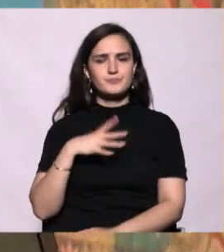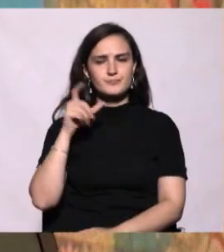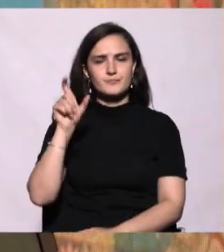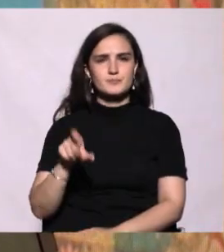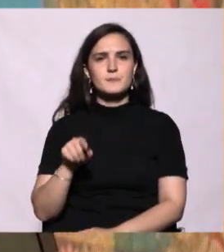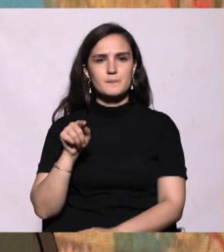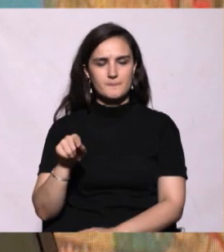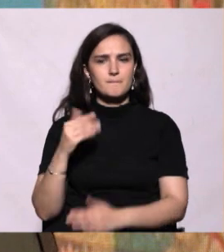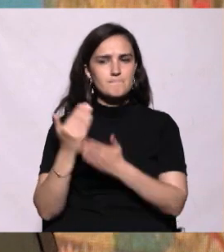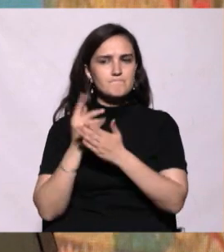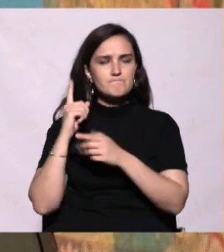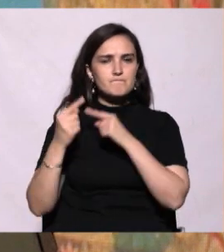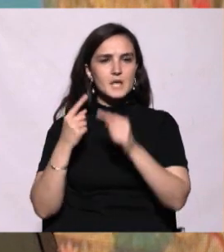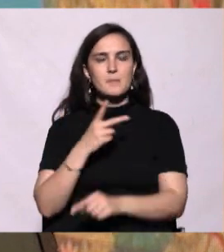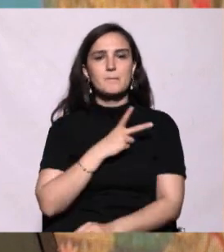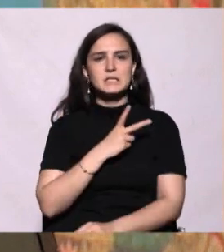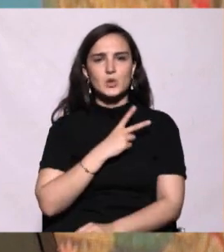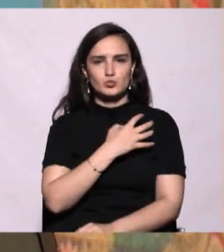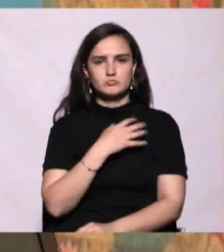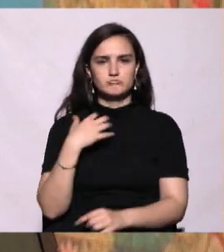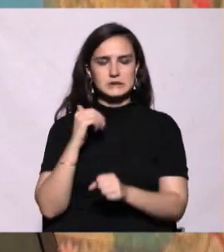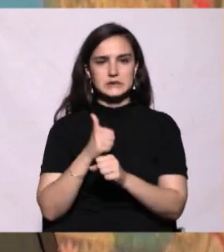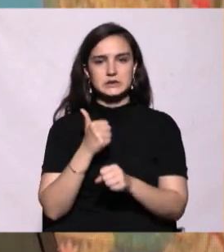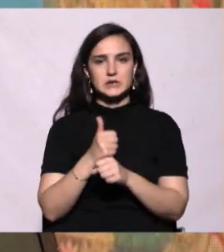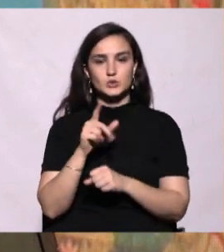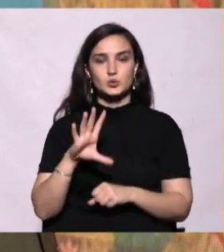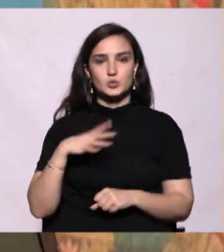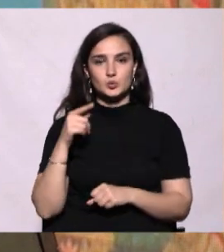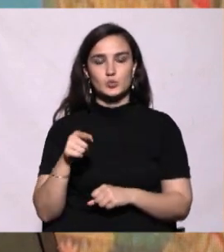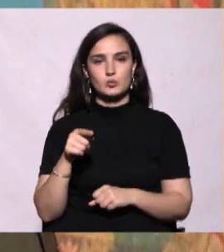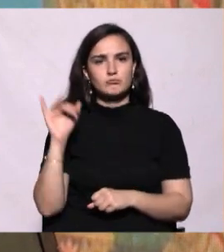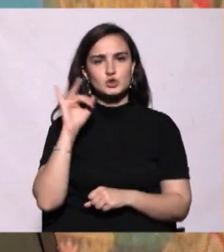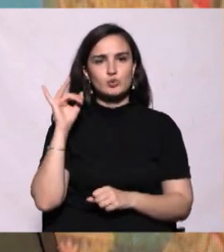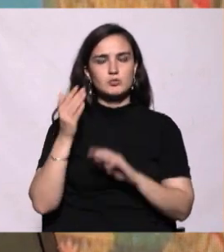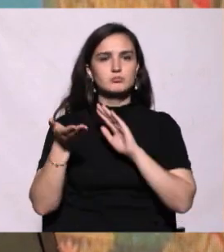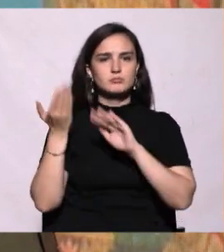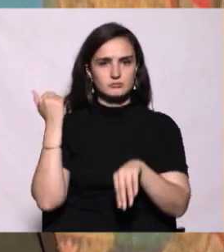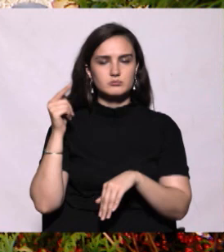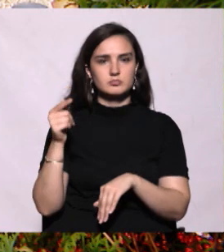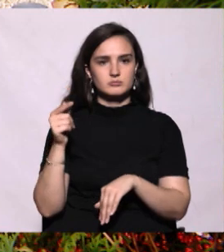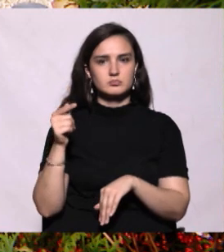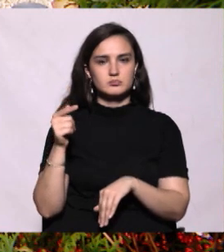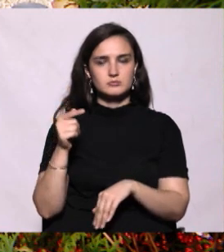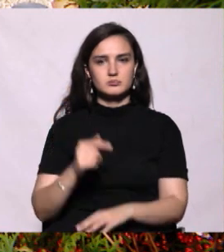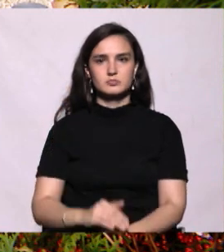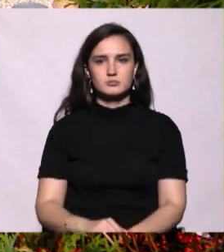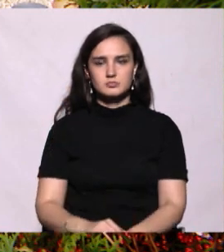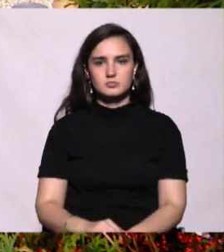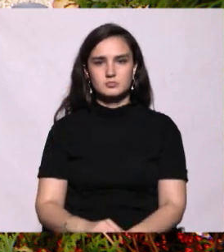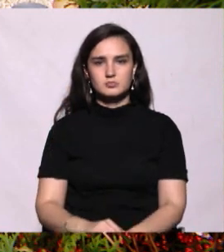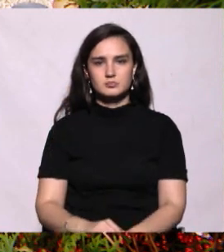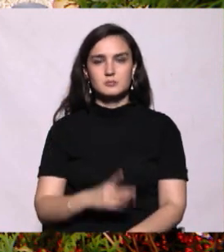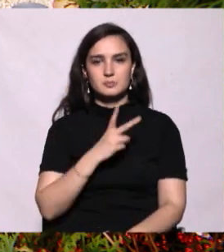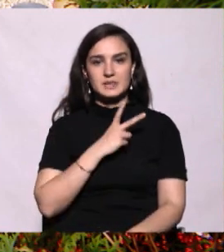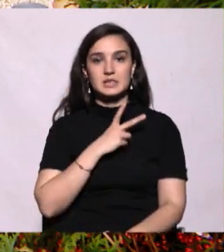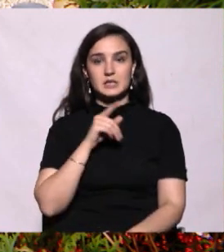a legendary British leader who, according to the medieval histories, led the defense of